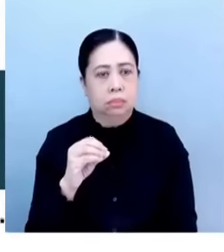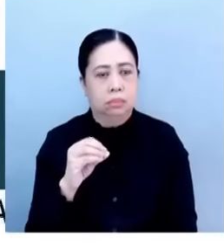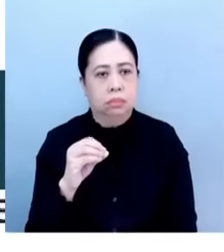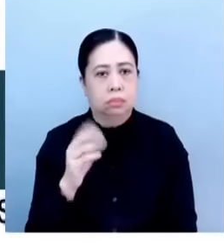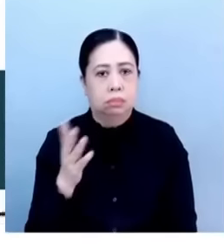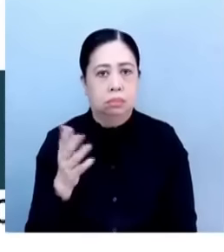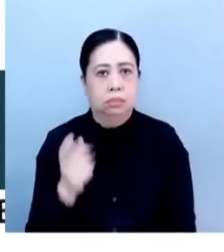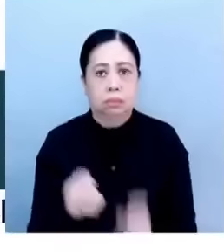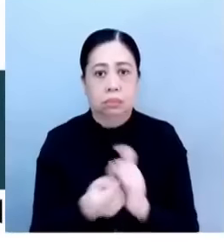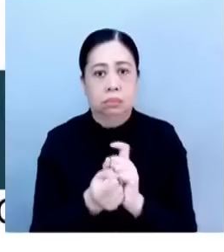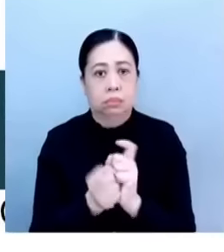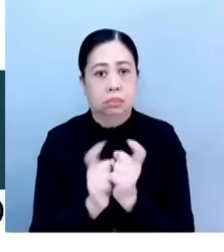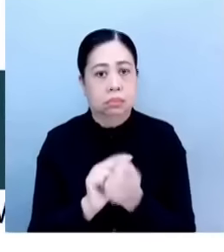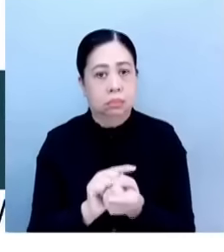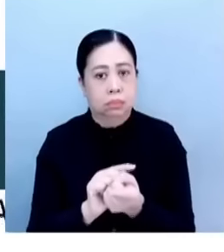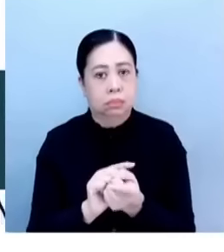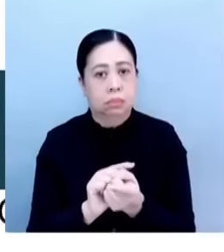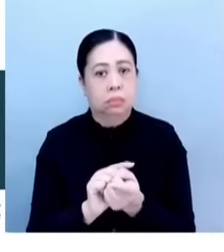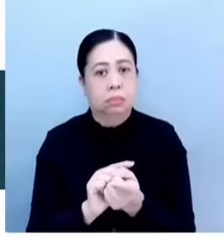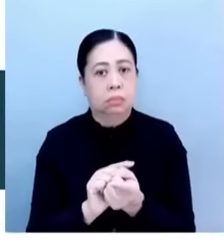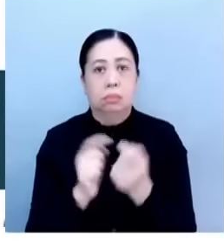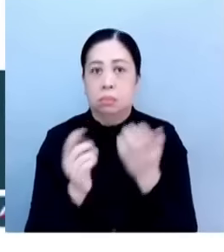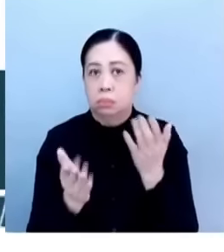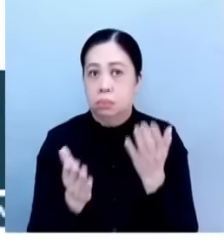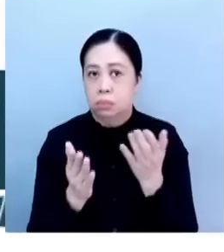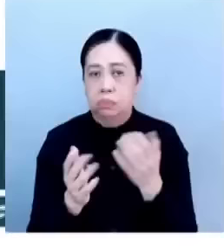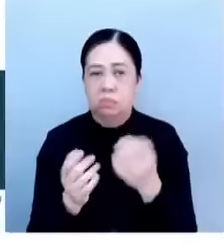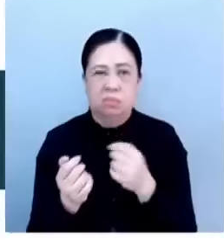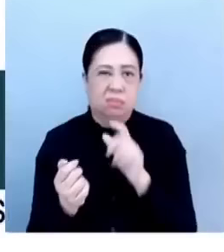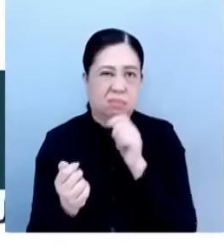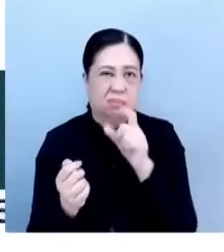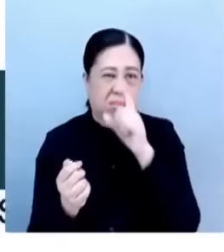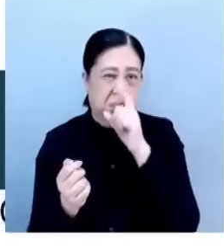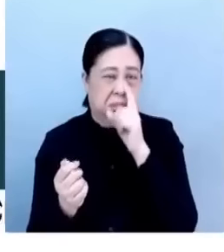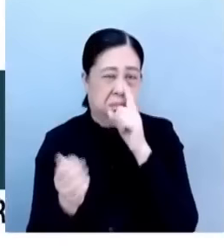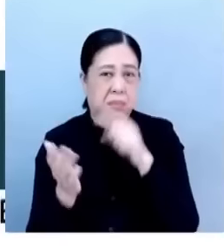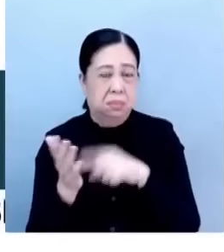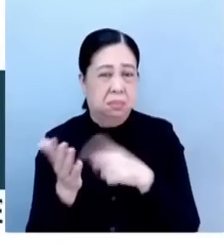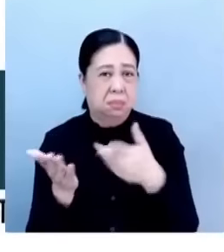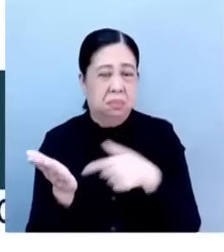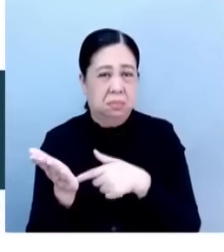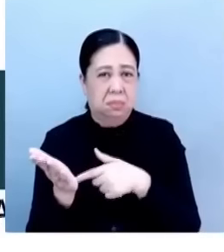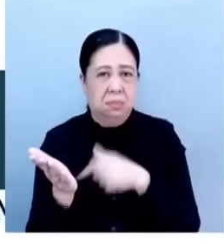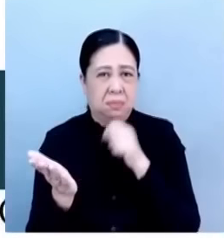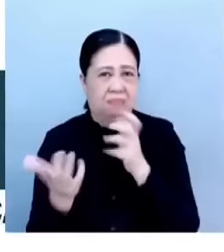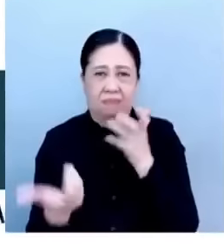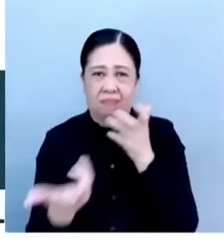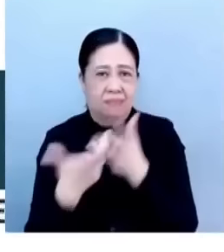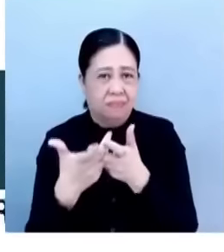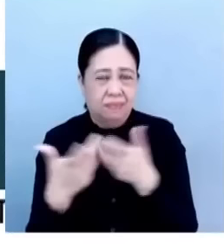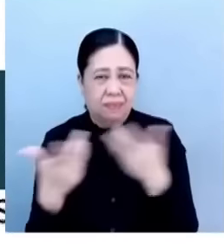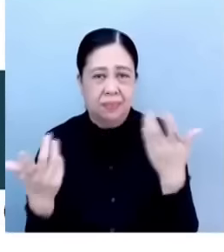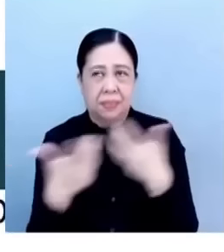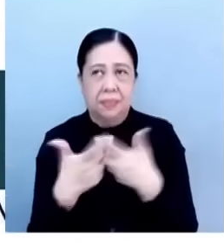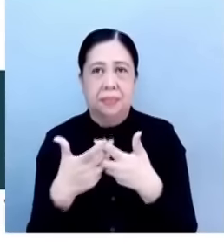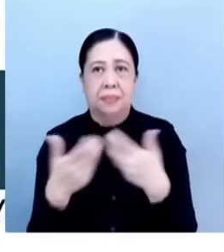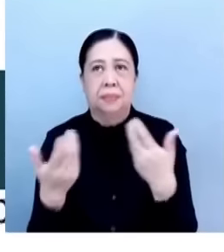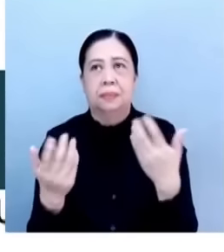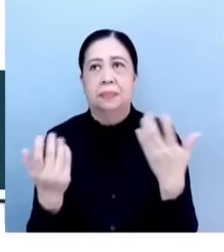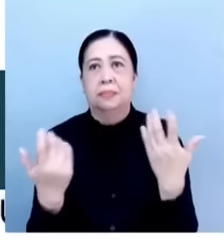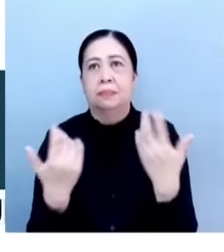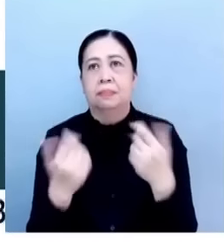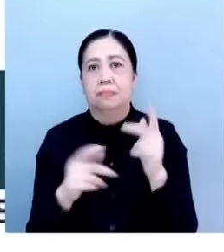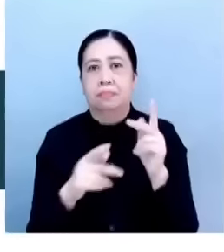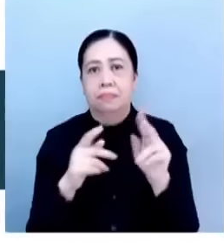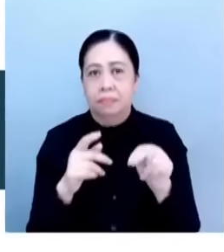Baguhin at maaaring hindi na napapanahon, maaaring hindi na akma sa mga pangangailangan